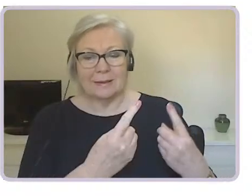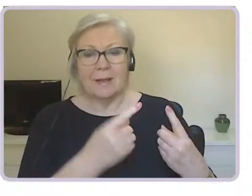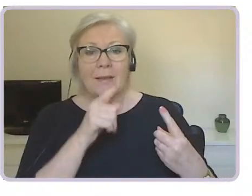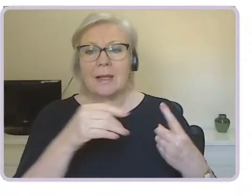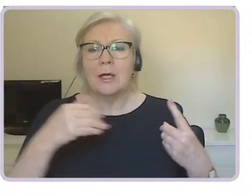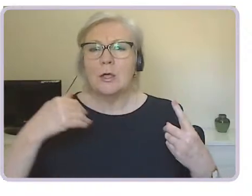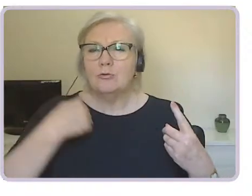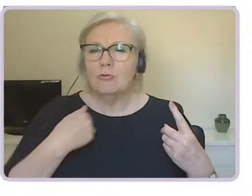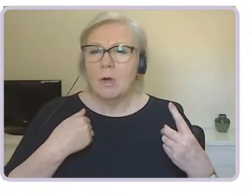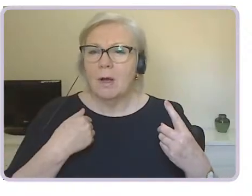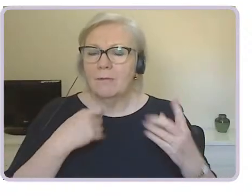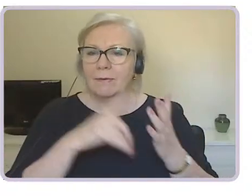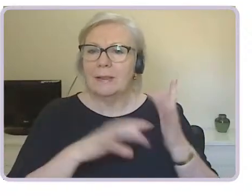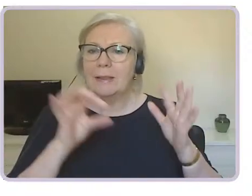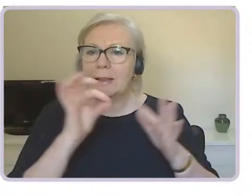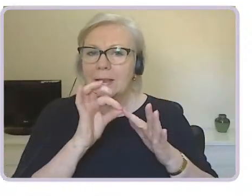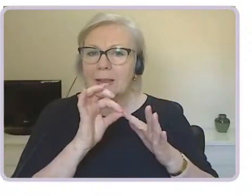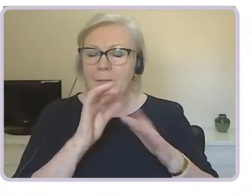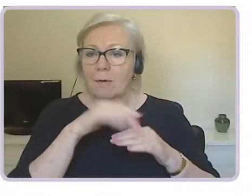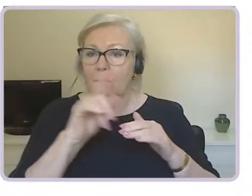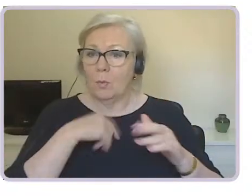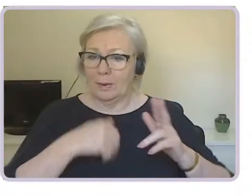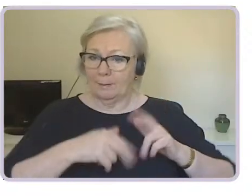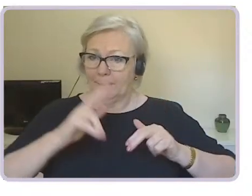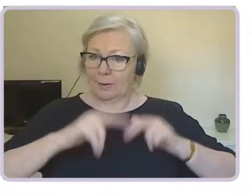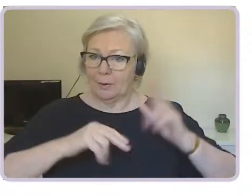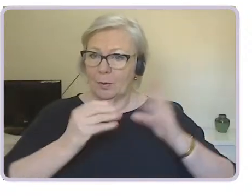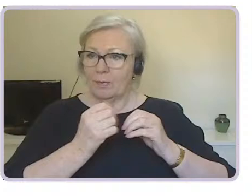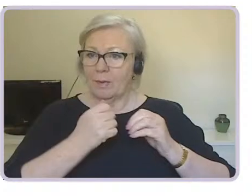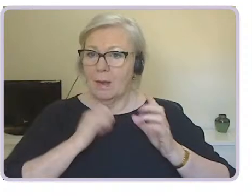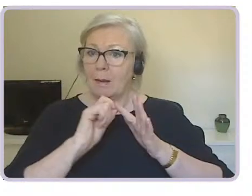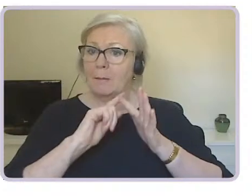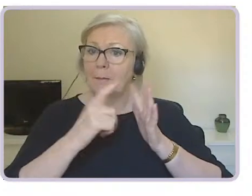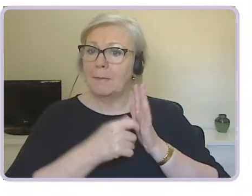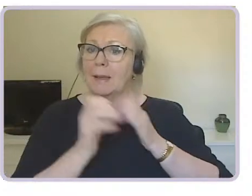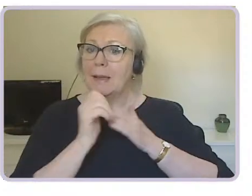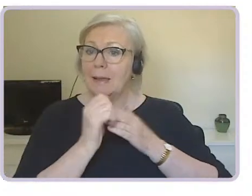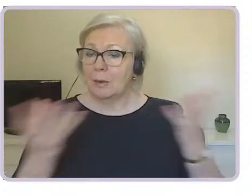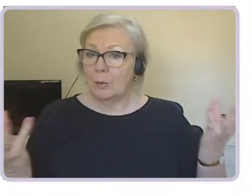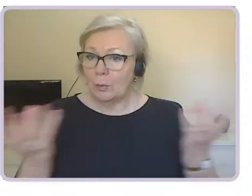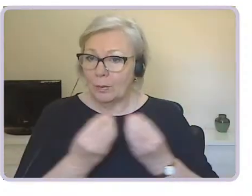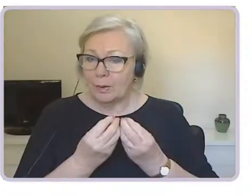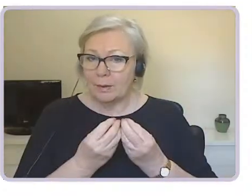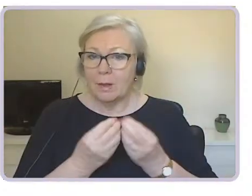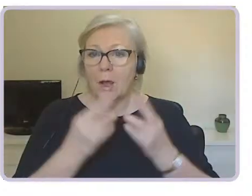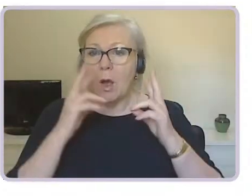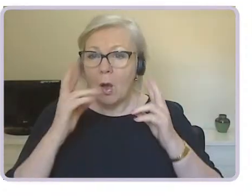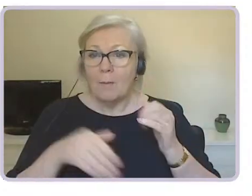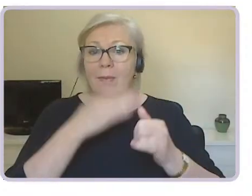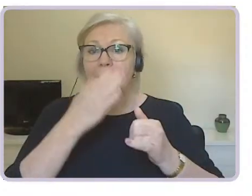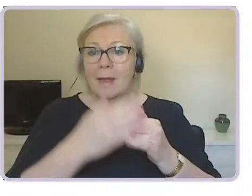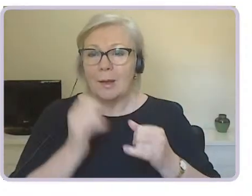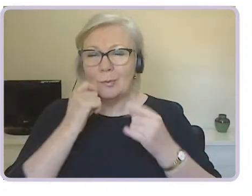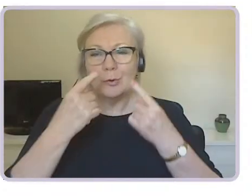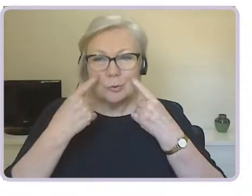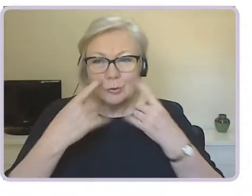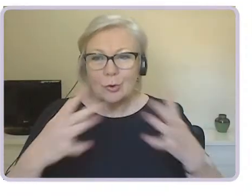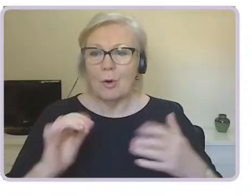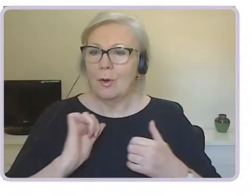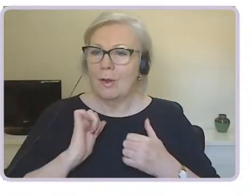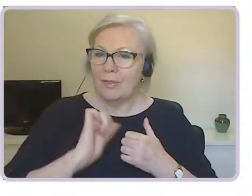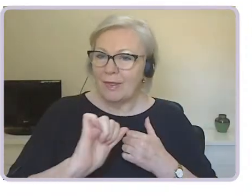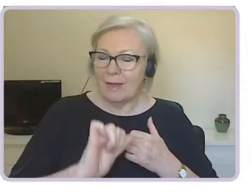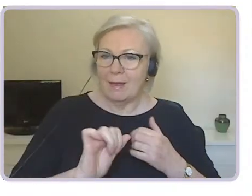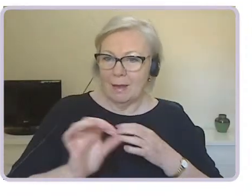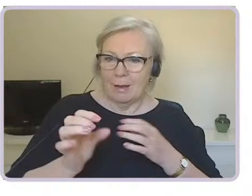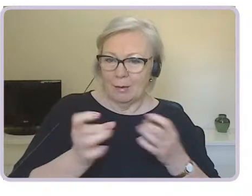what we're building together with our peer leaders that at the end of this project, we hope will show not only their own preparedness planning process